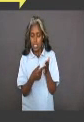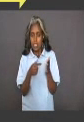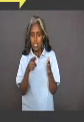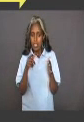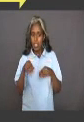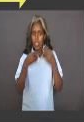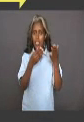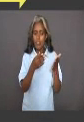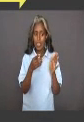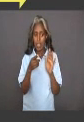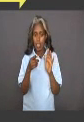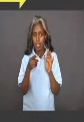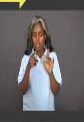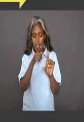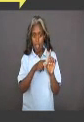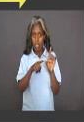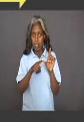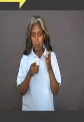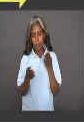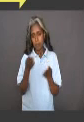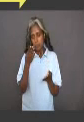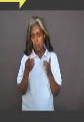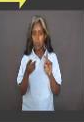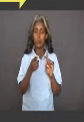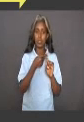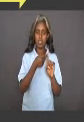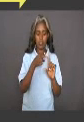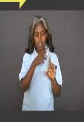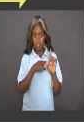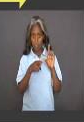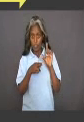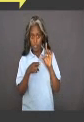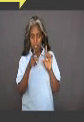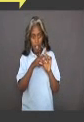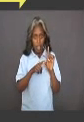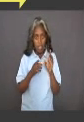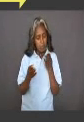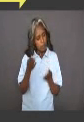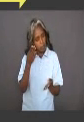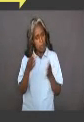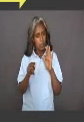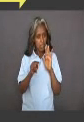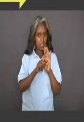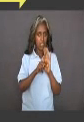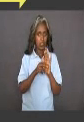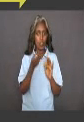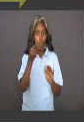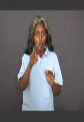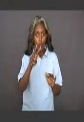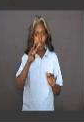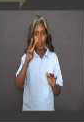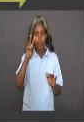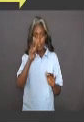be positive, the reference angle may be negative, or vice versa.